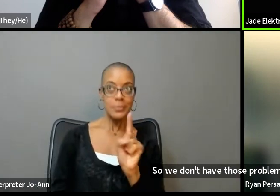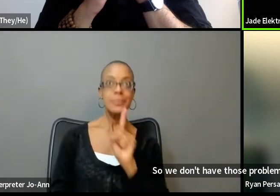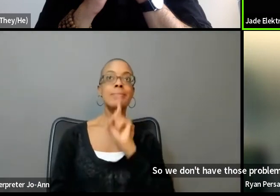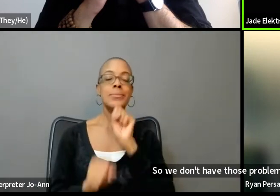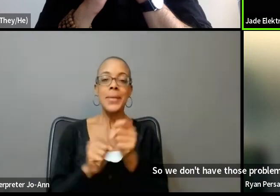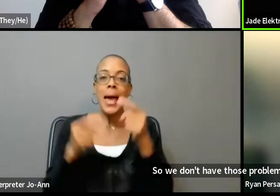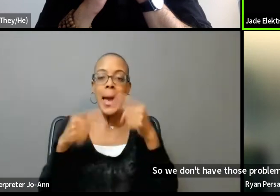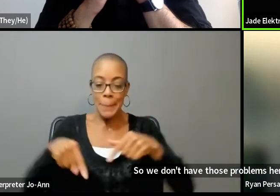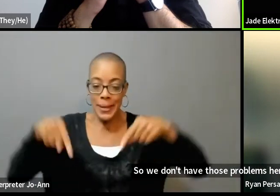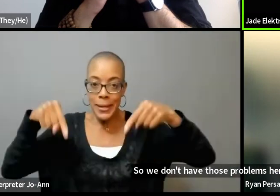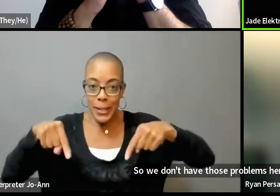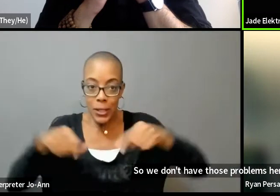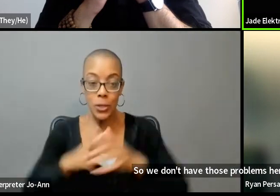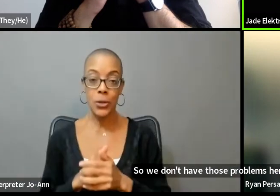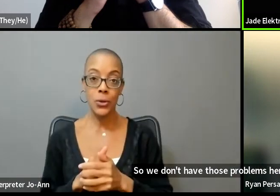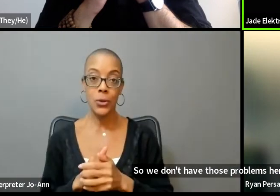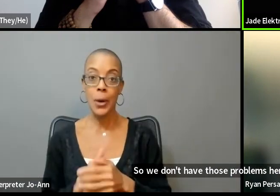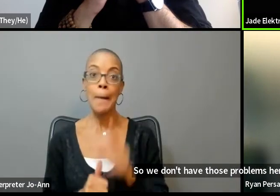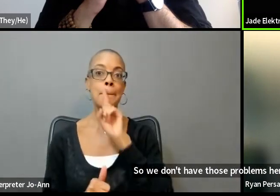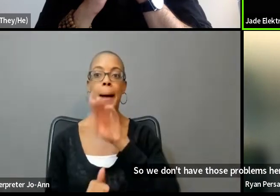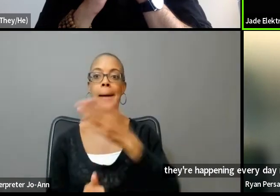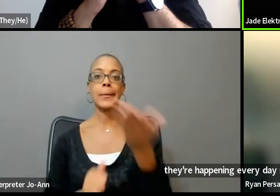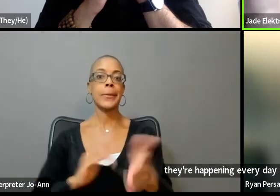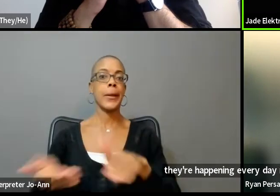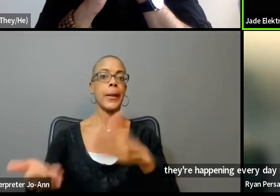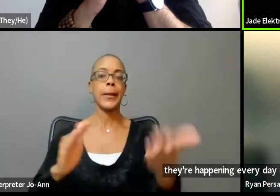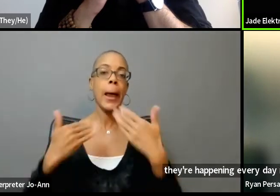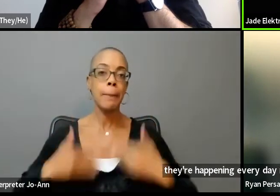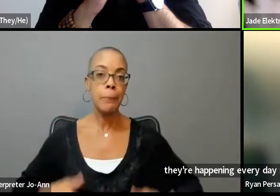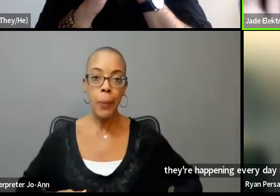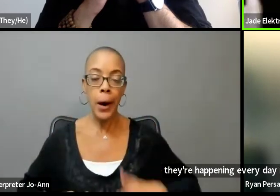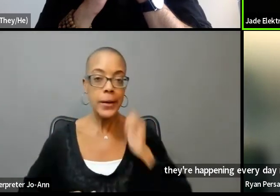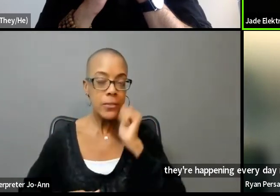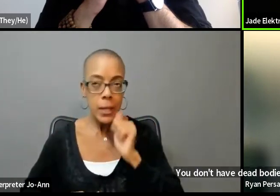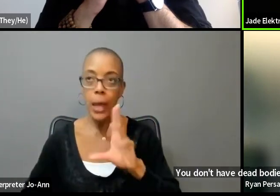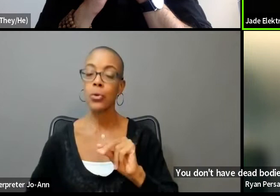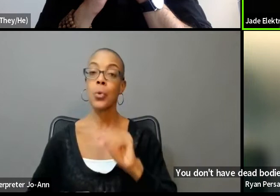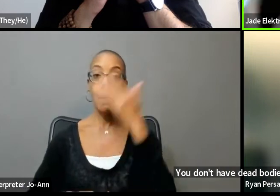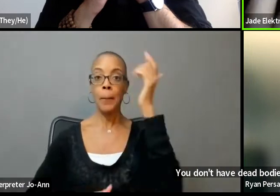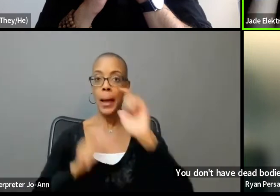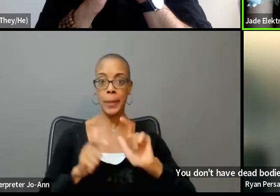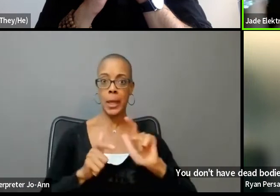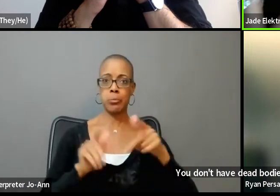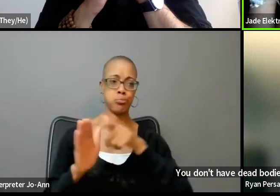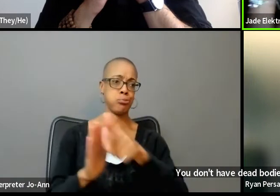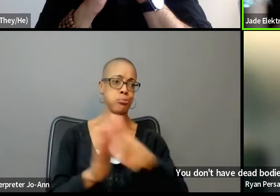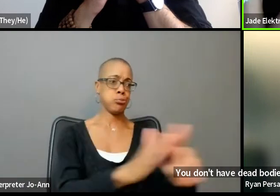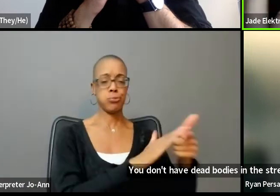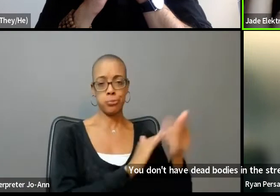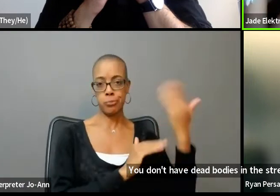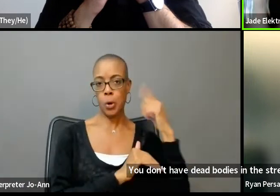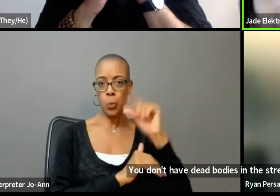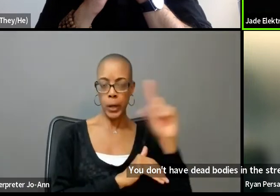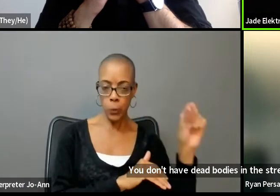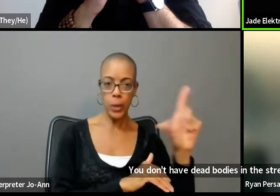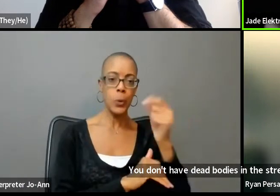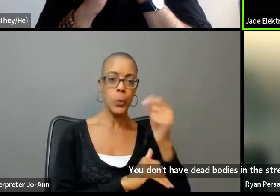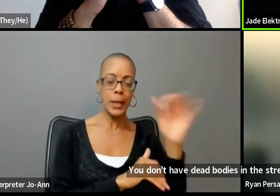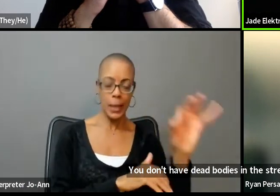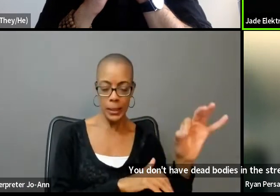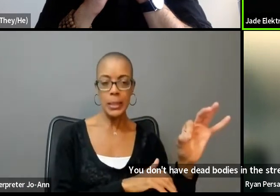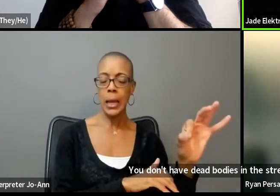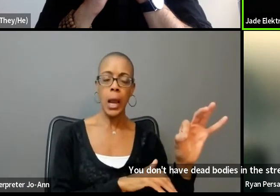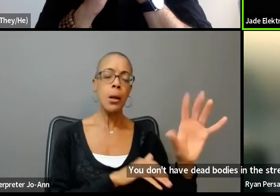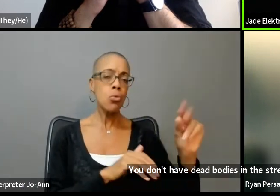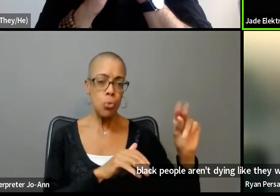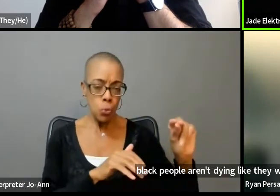here. You don't have dead bodies in the streets every day, and Black people aren't dying like they were back in 2020 and 2019, all of